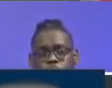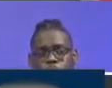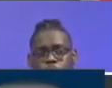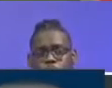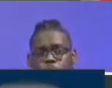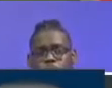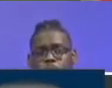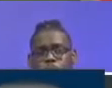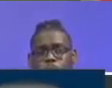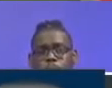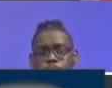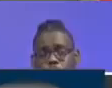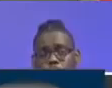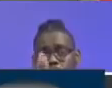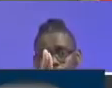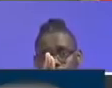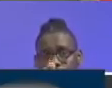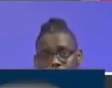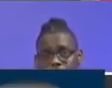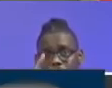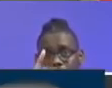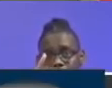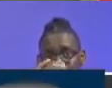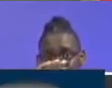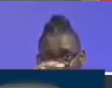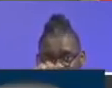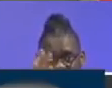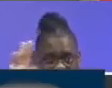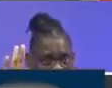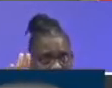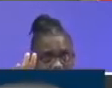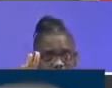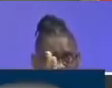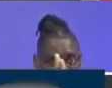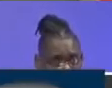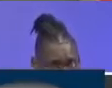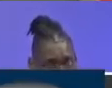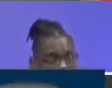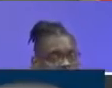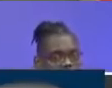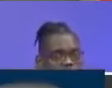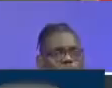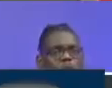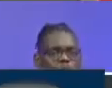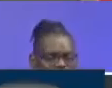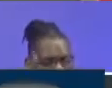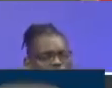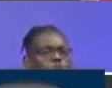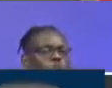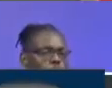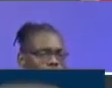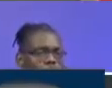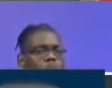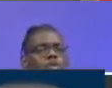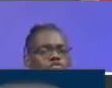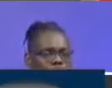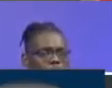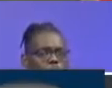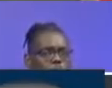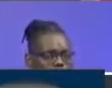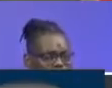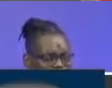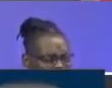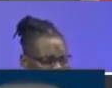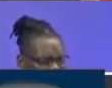children should be at school. That is the position of UNICEF. In Trinidad and Tobago, it is also our position that because of the situation